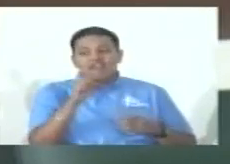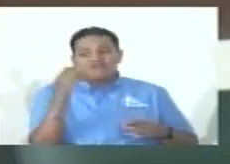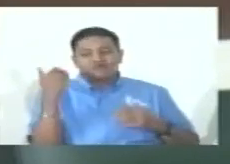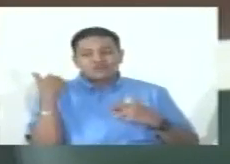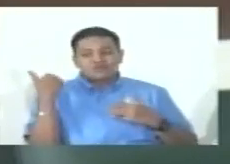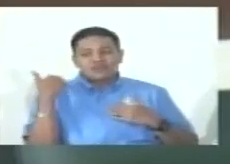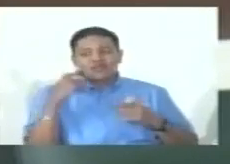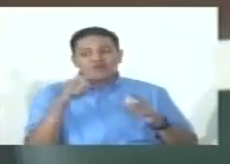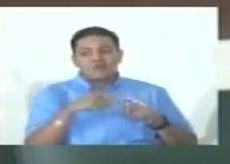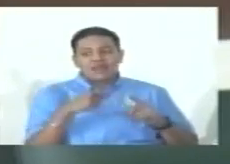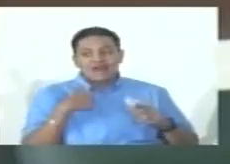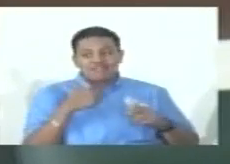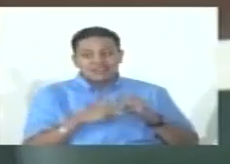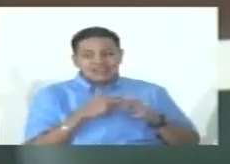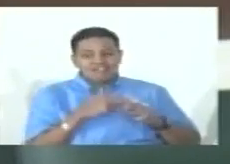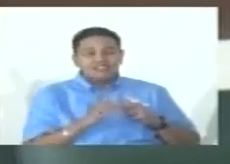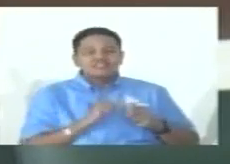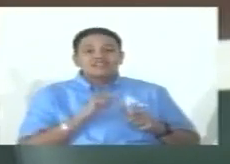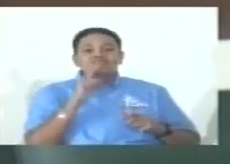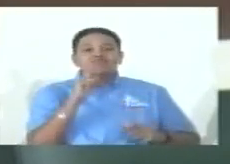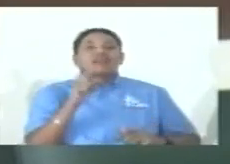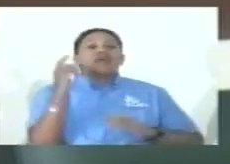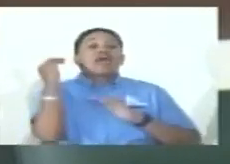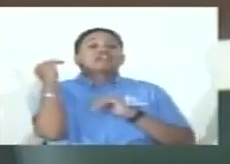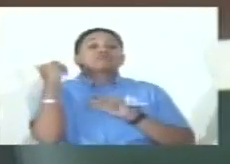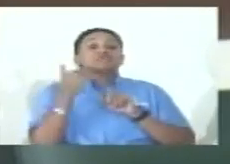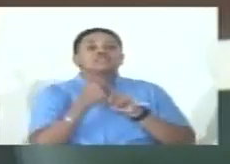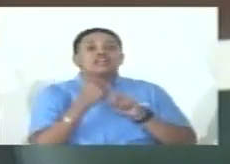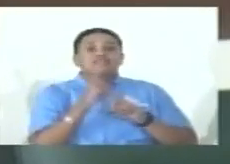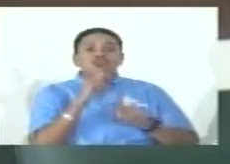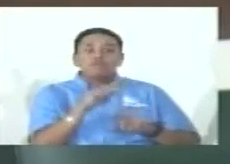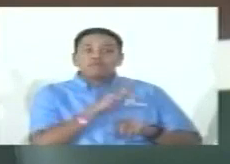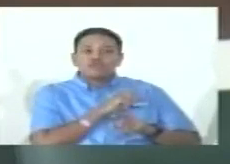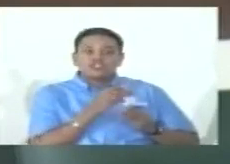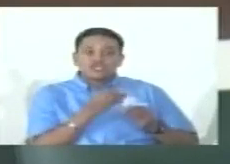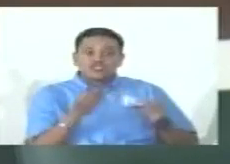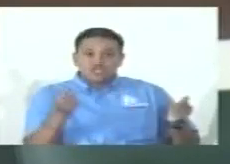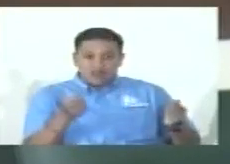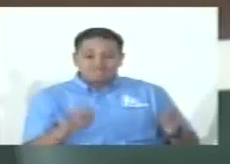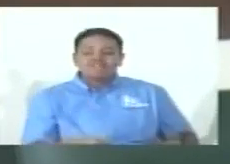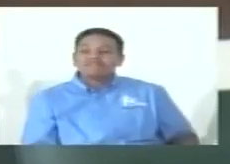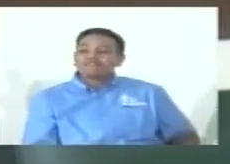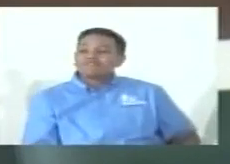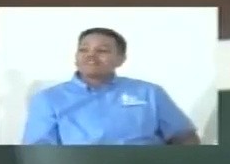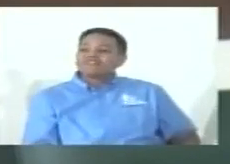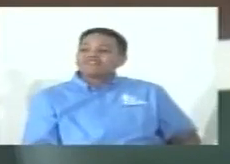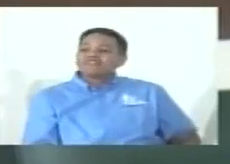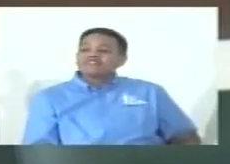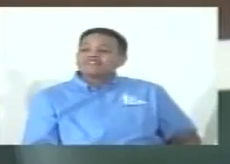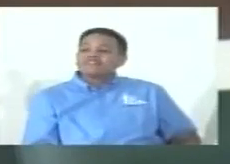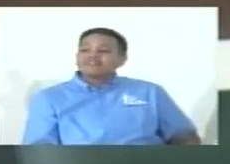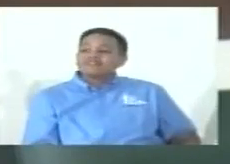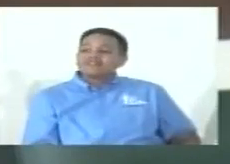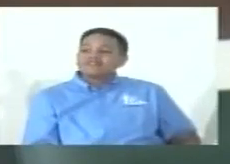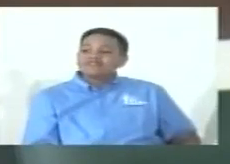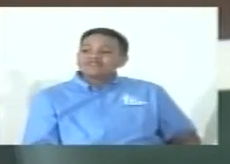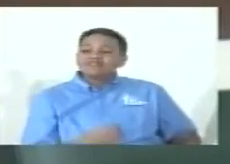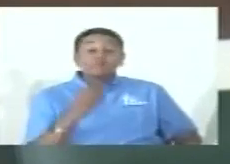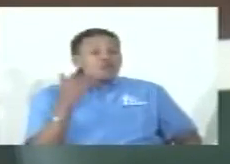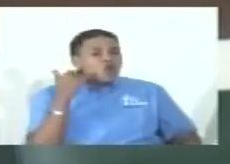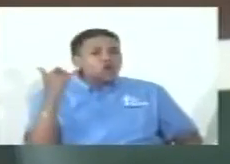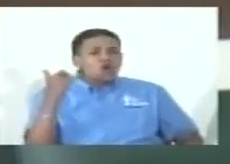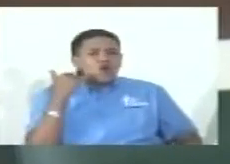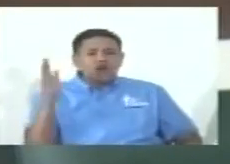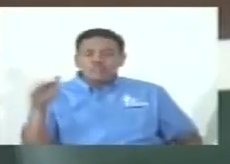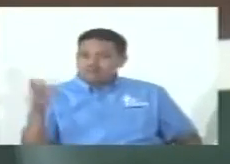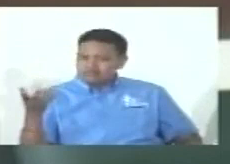when they had difficulties, I was expected to personally solve it. And I had many calls like that where she